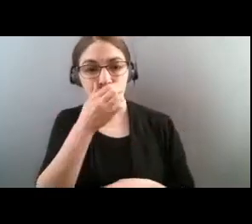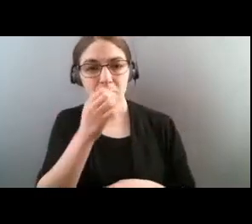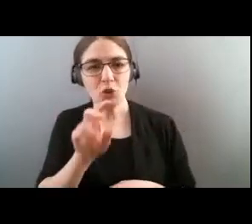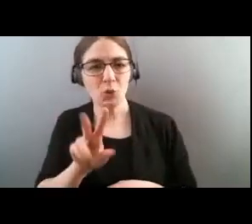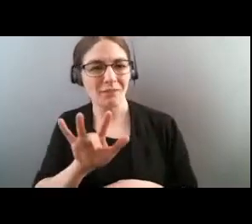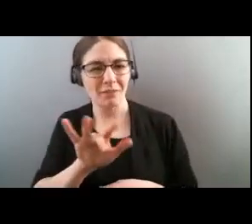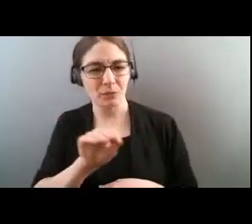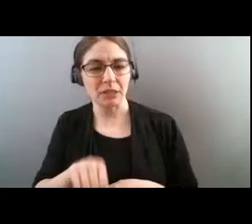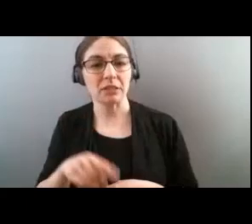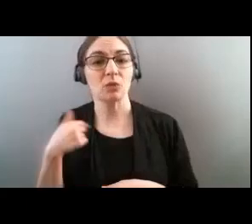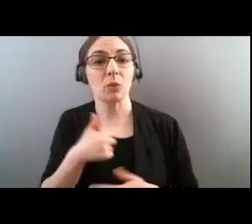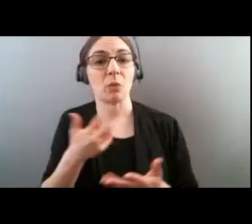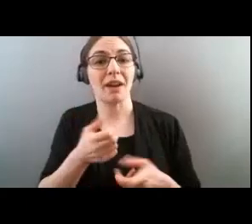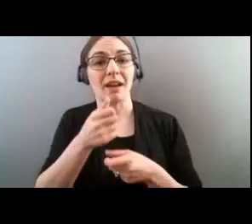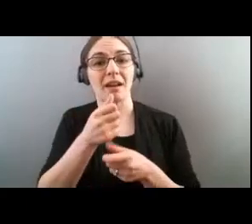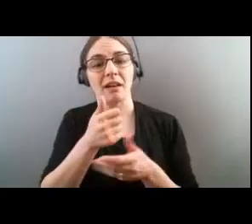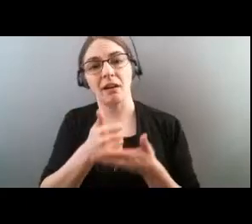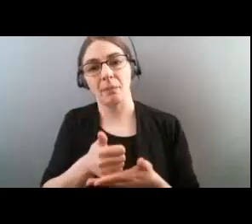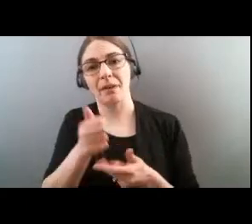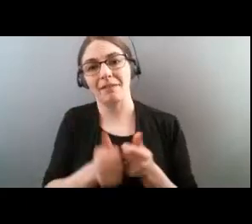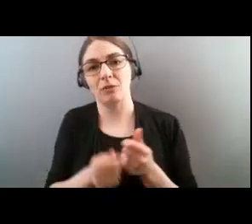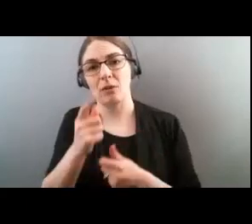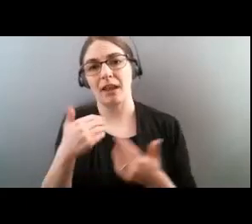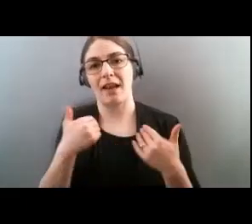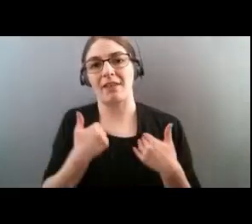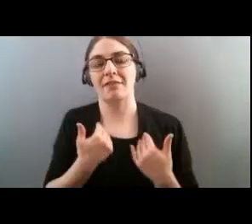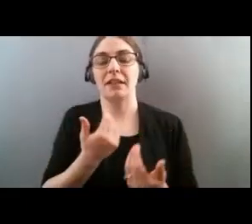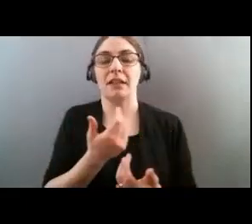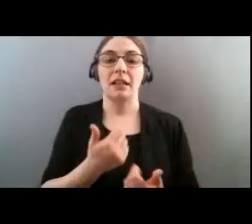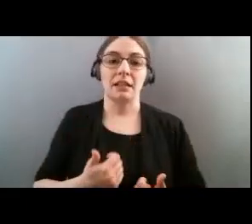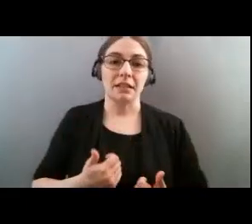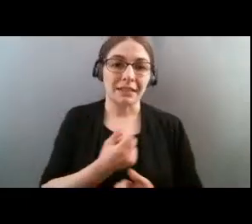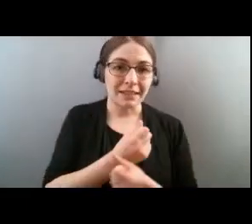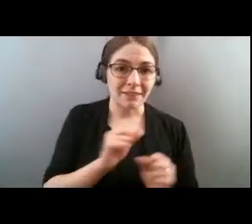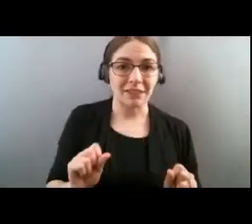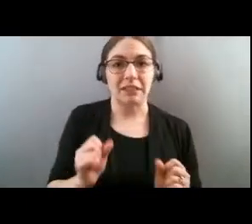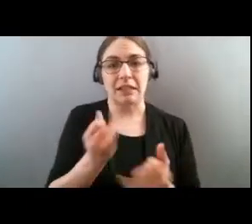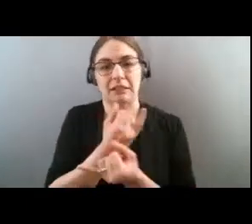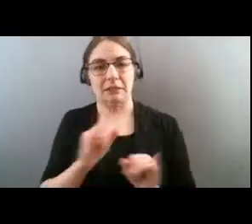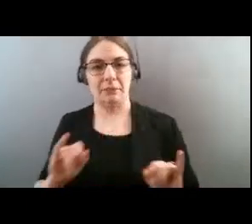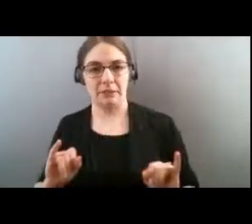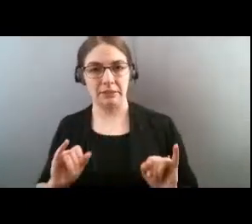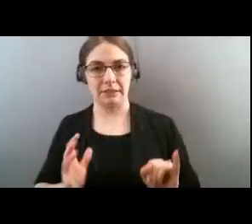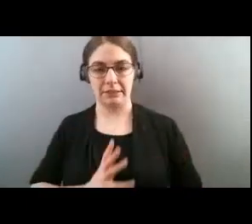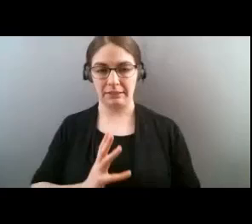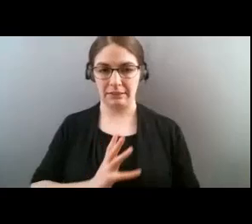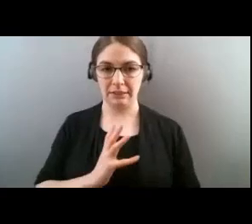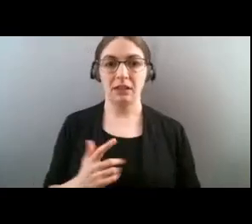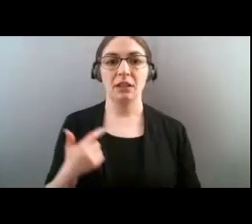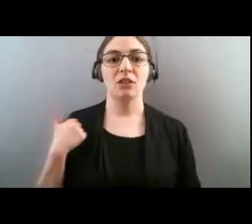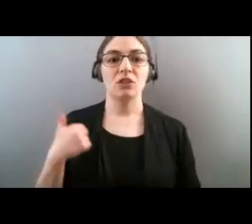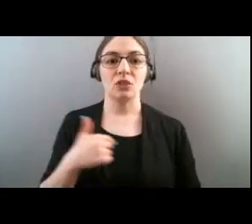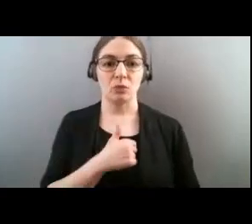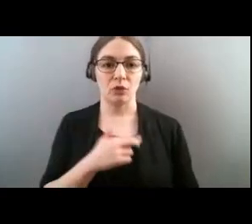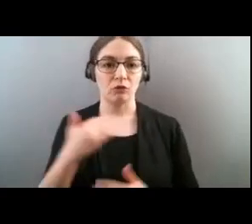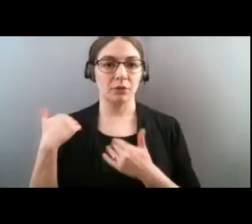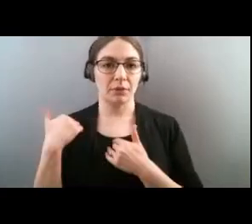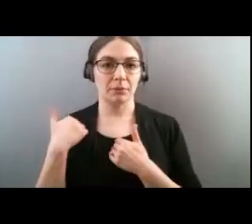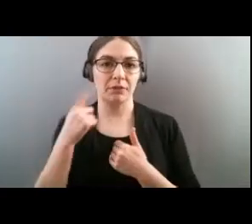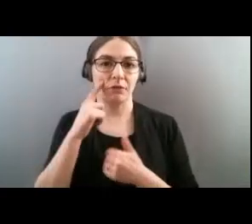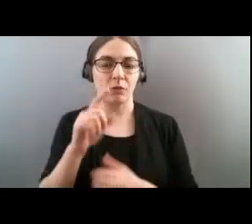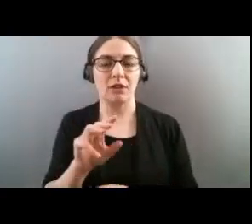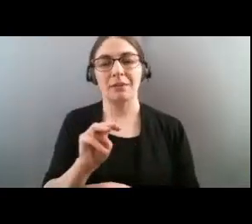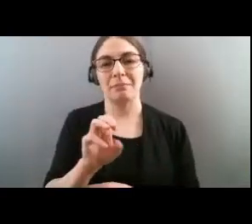in independence. So we are responsible, along with DMAS, for medical assistance services under the Medicaid program and